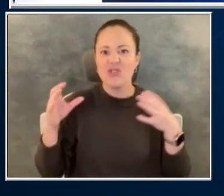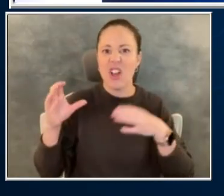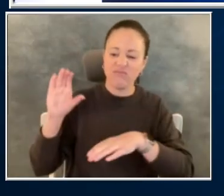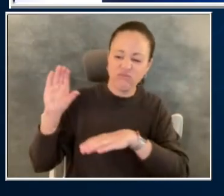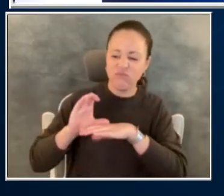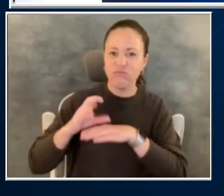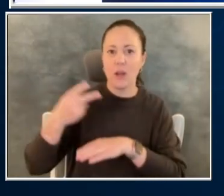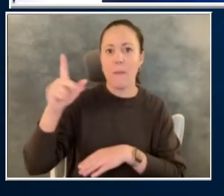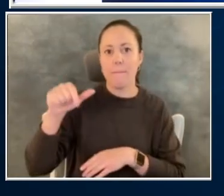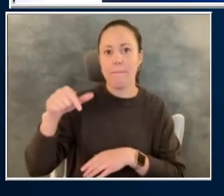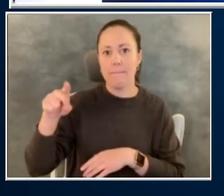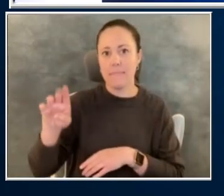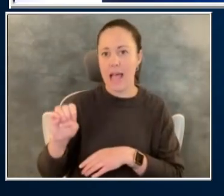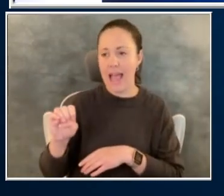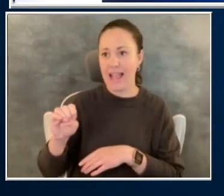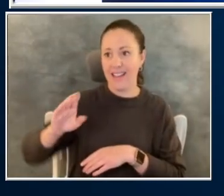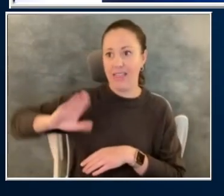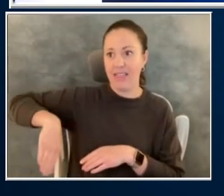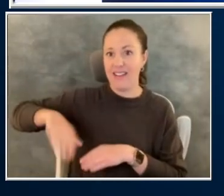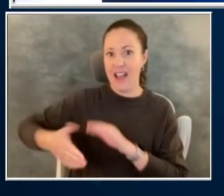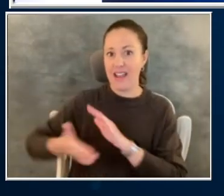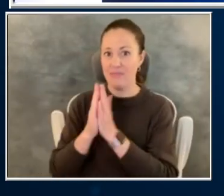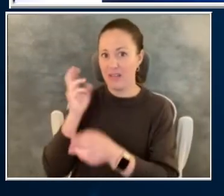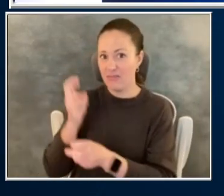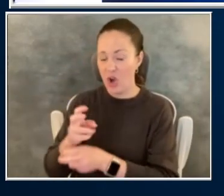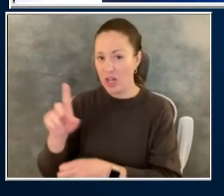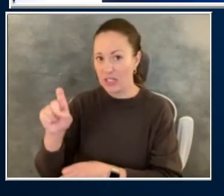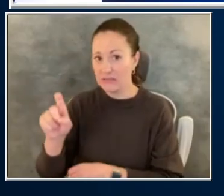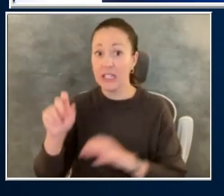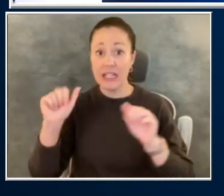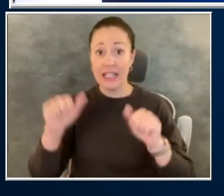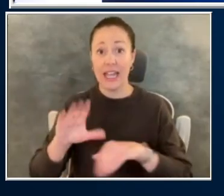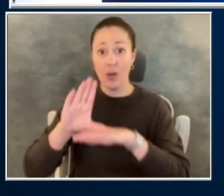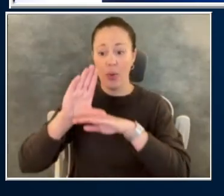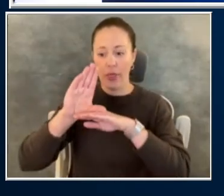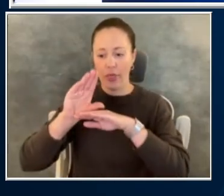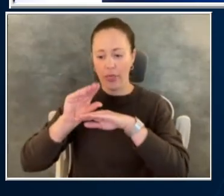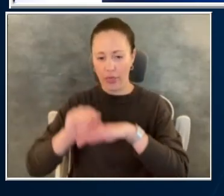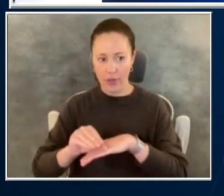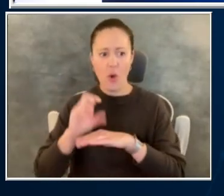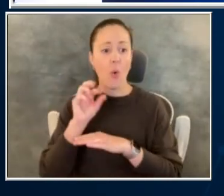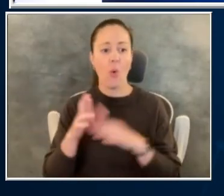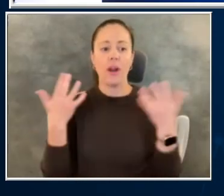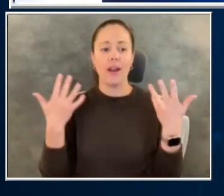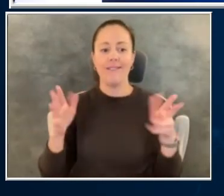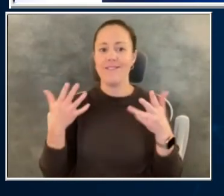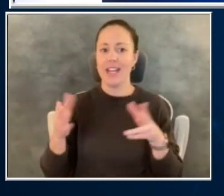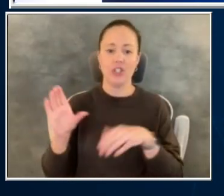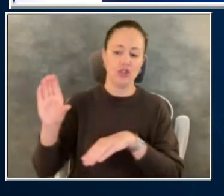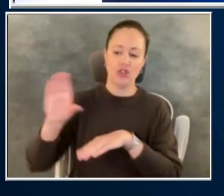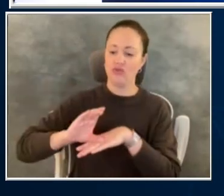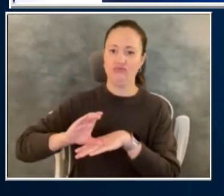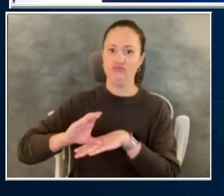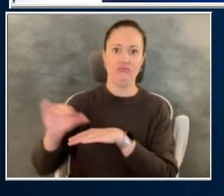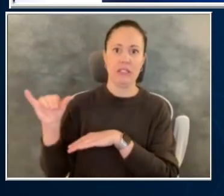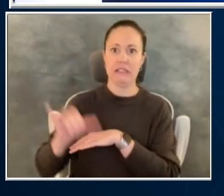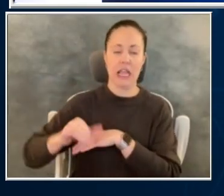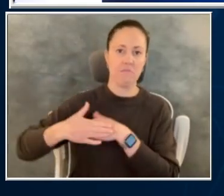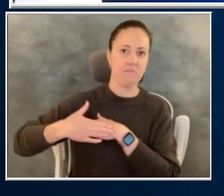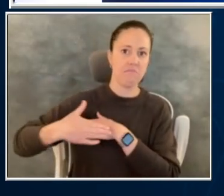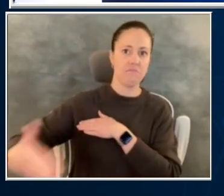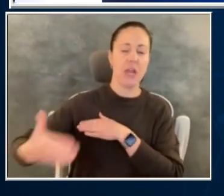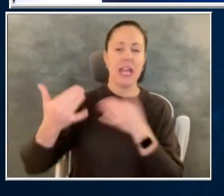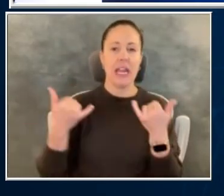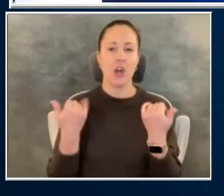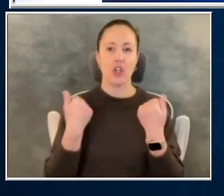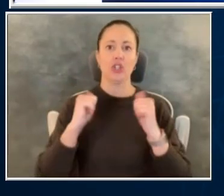yet? And can you reduce that plaque over time, or is it baked in there and now you're trying to get it just to slow down from building up